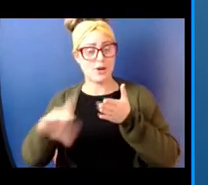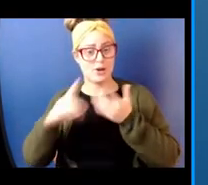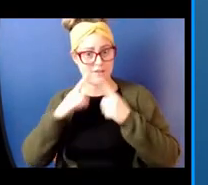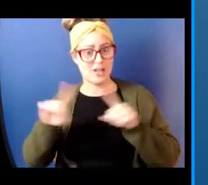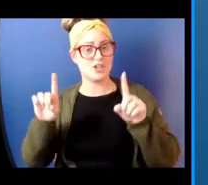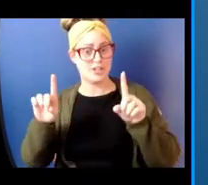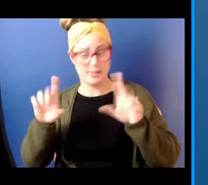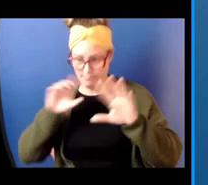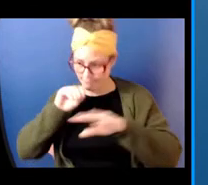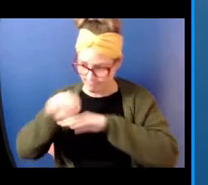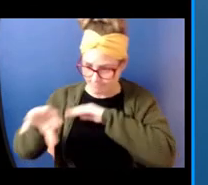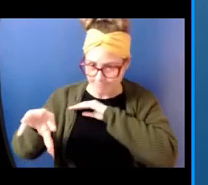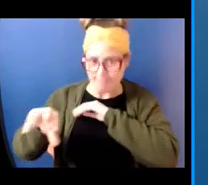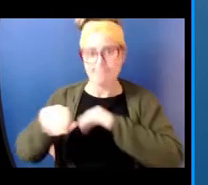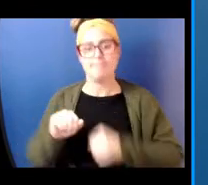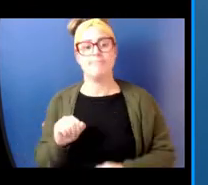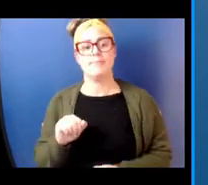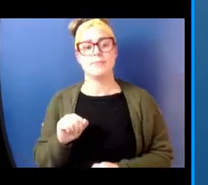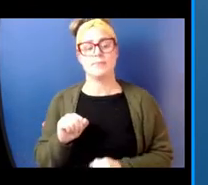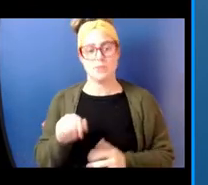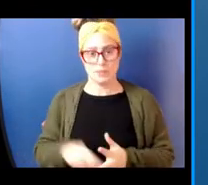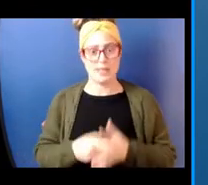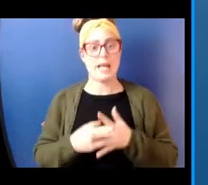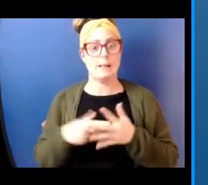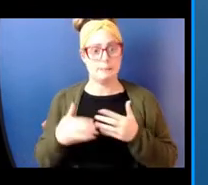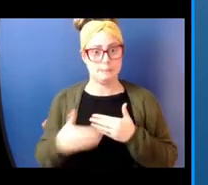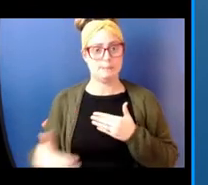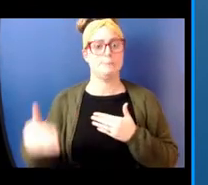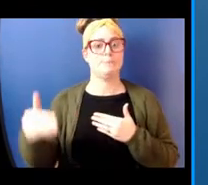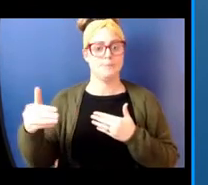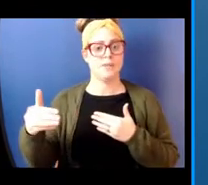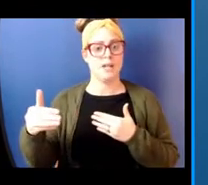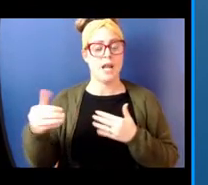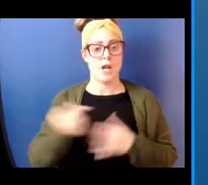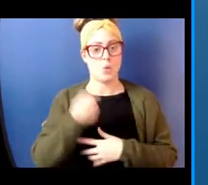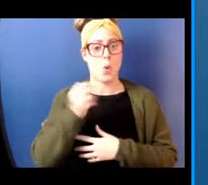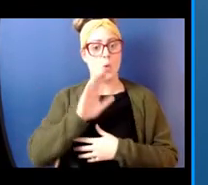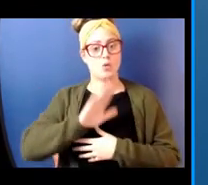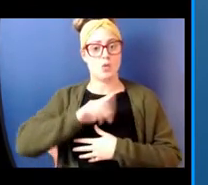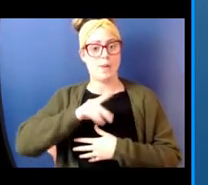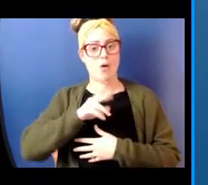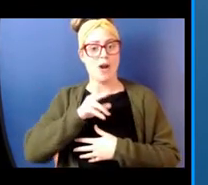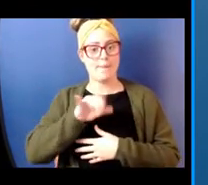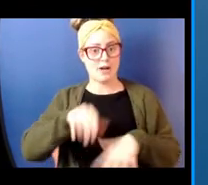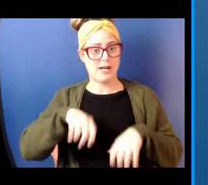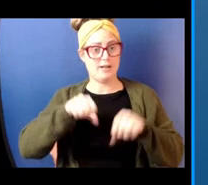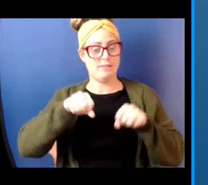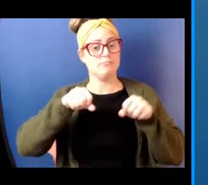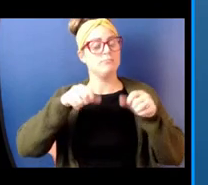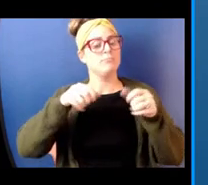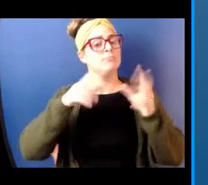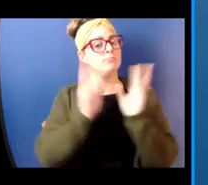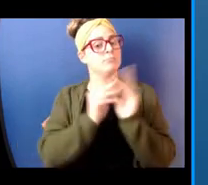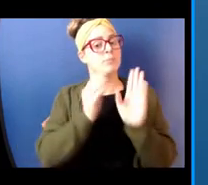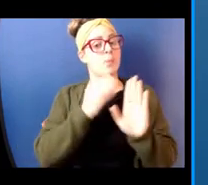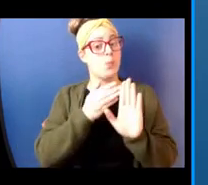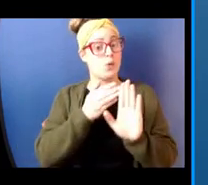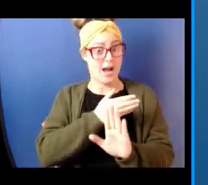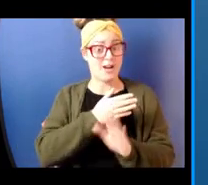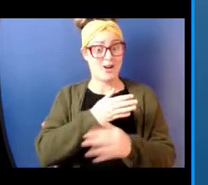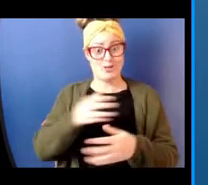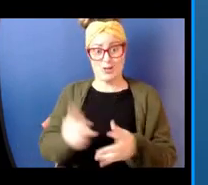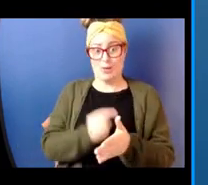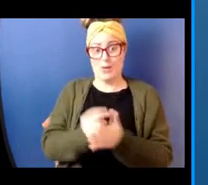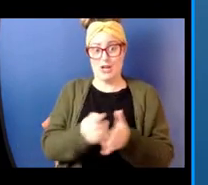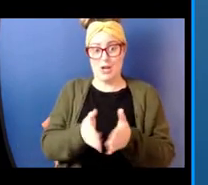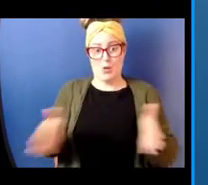and in order to be able to hold your primary prior to the window we